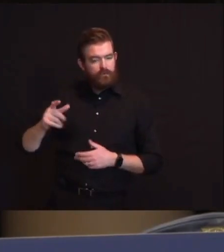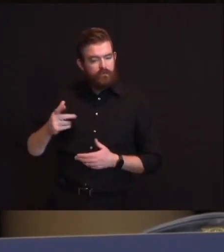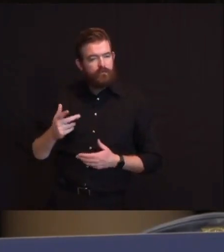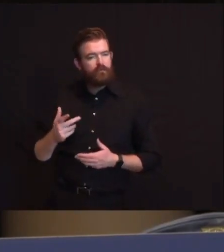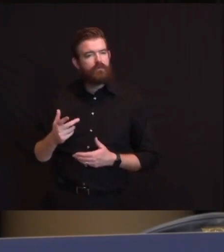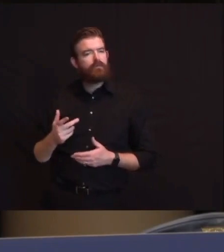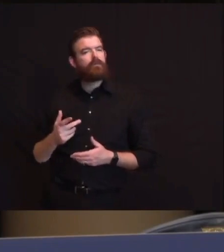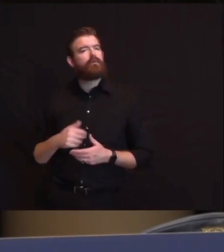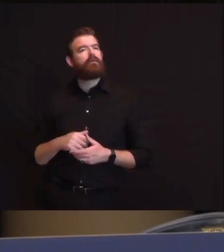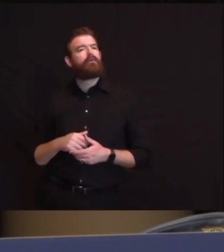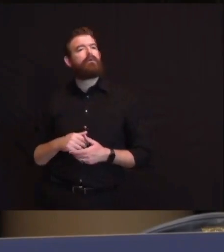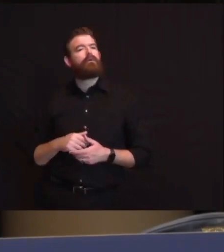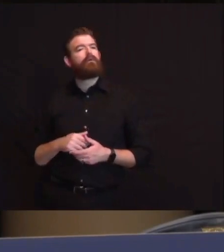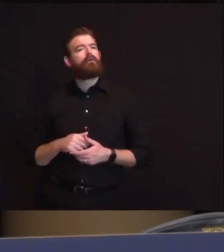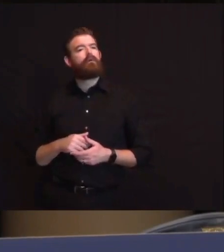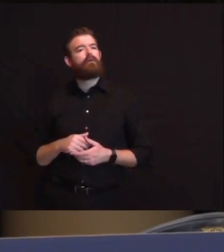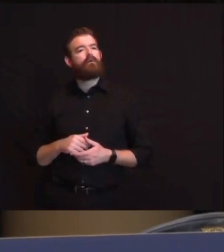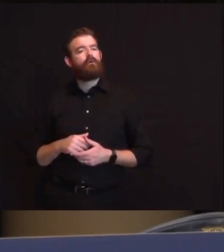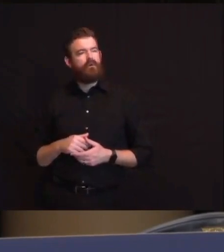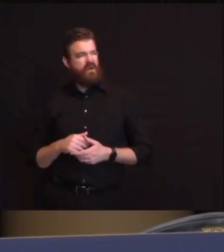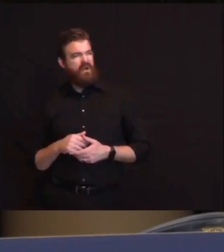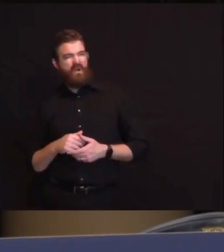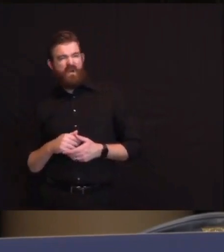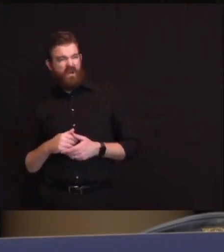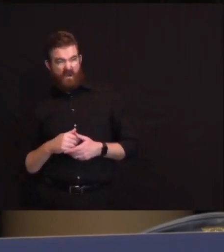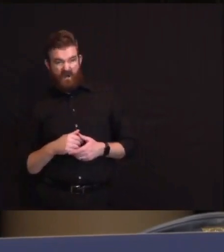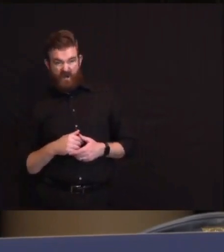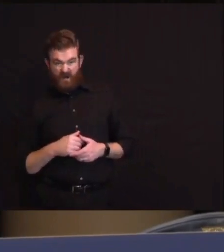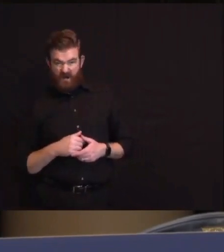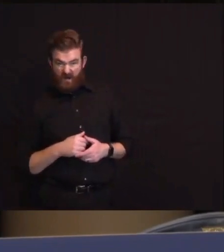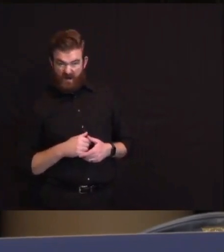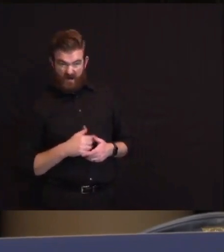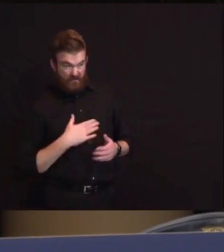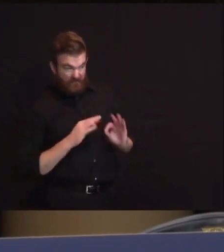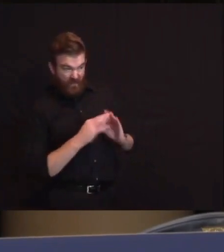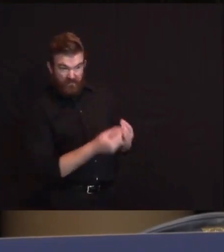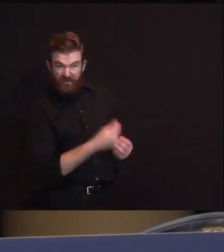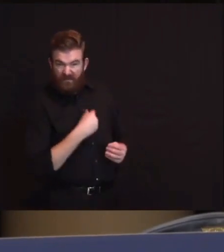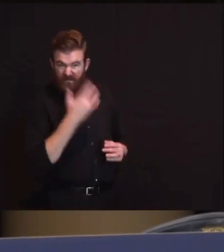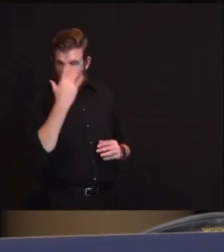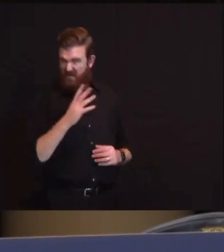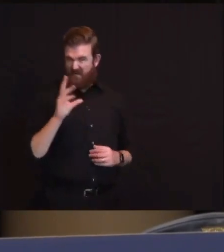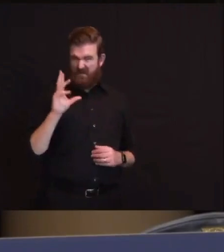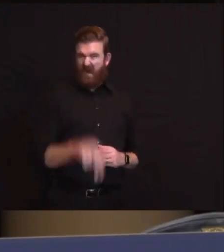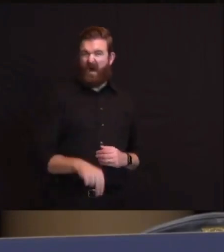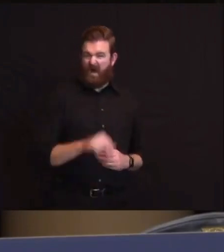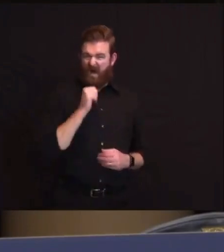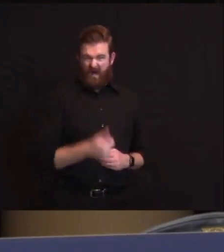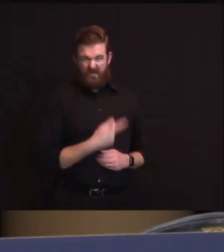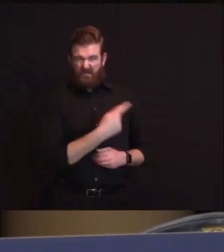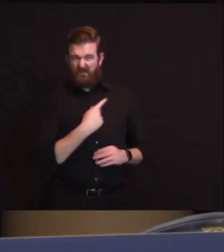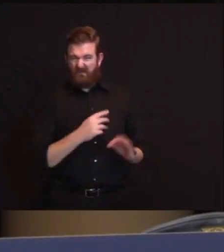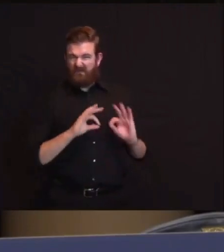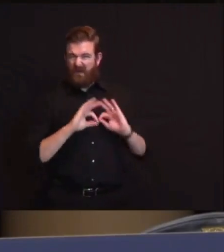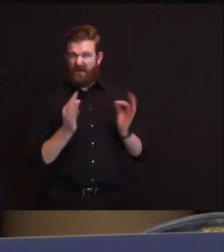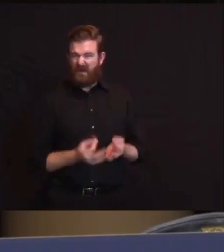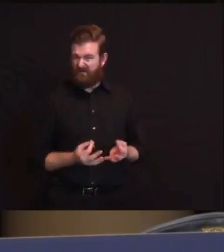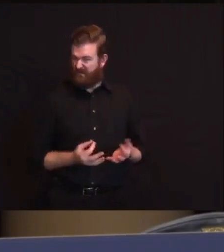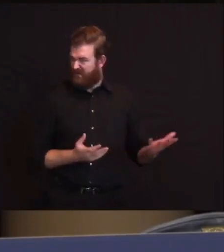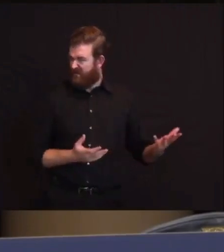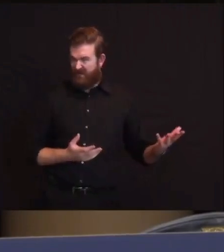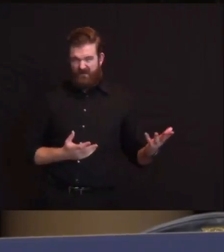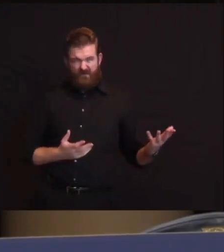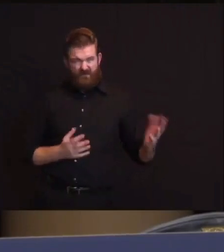friends can give them this virus. And it was just it was a good point. And I think I was reminded of it as I sat here when we talk about